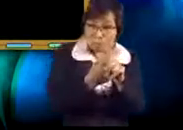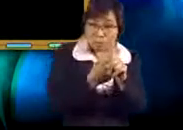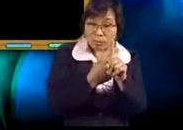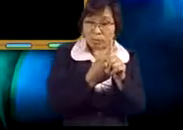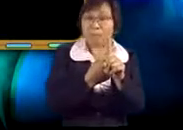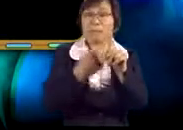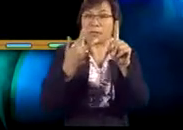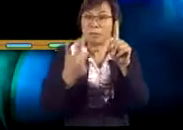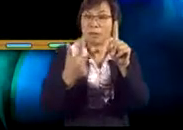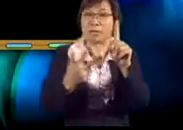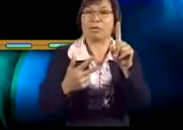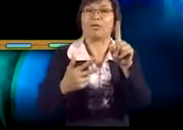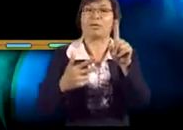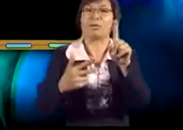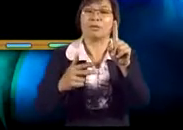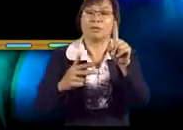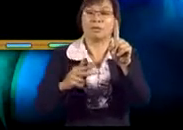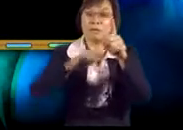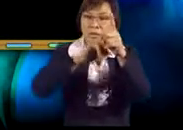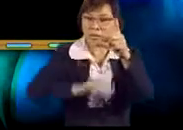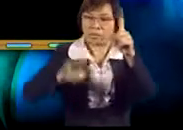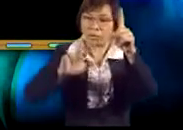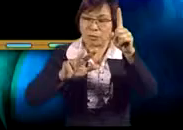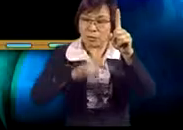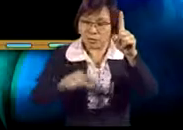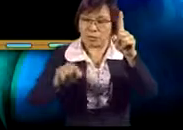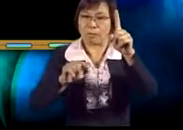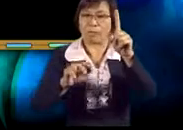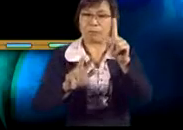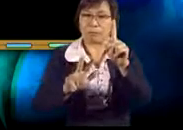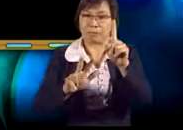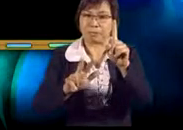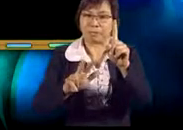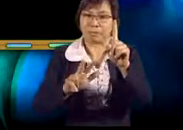Multiply the 1 by 3, we should get a 3 at the bottom.